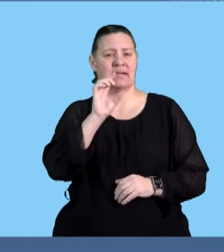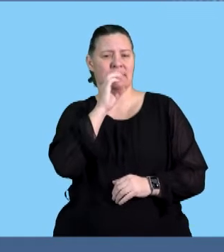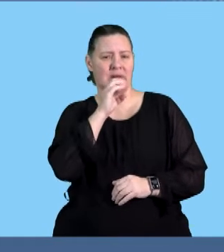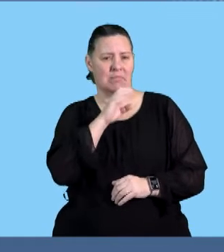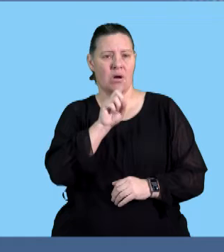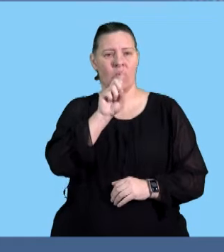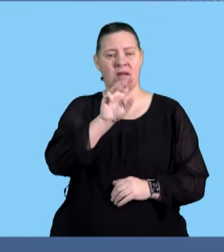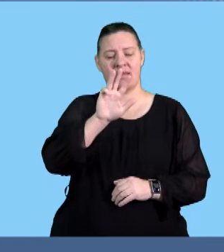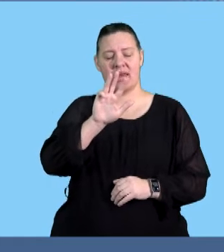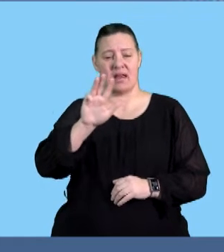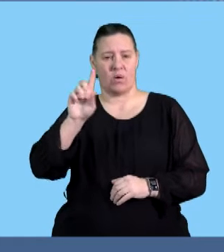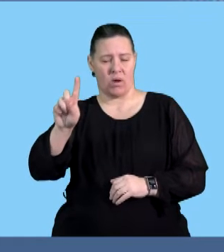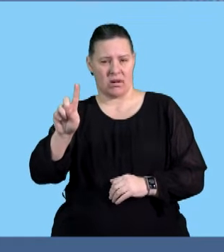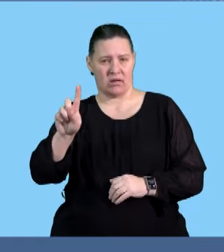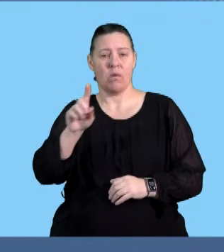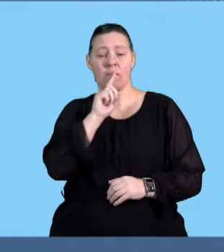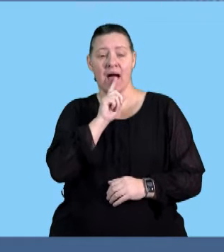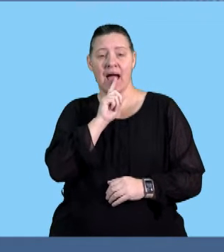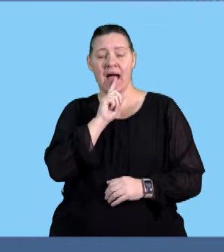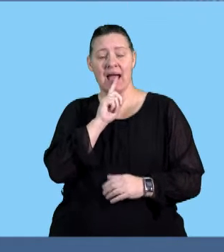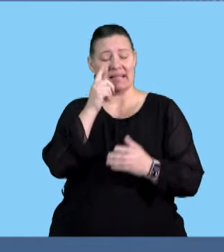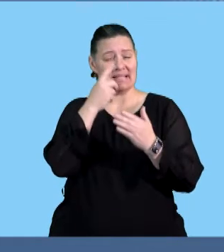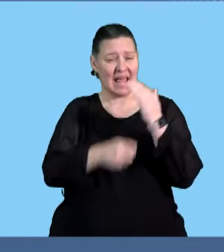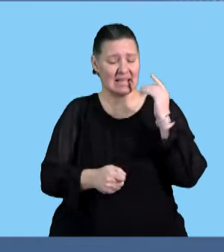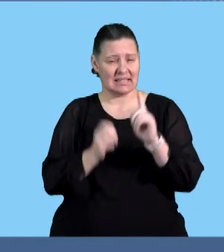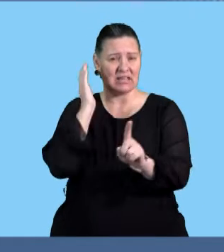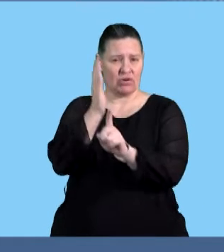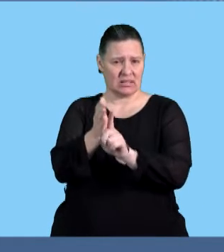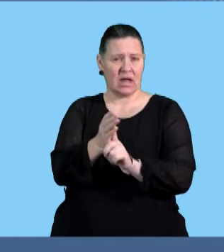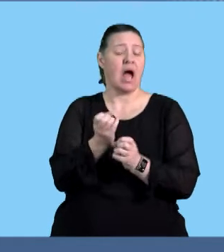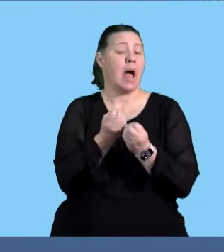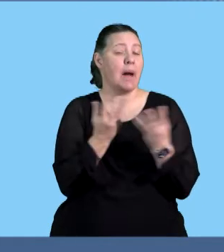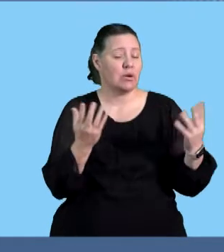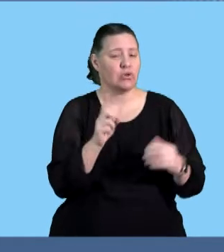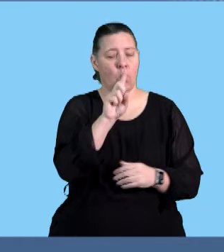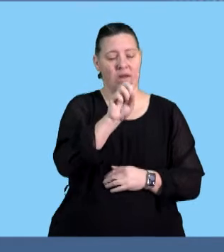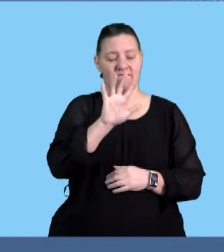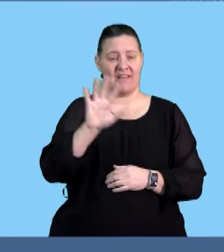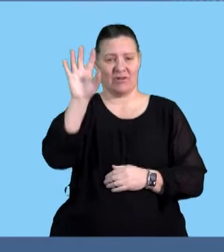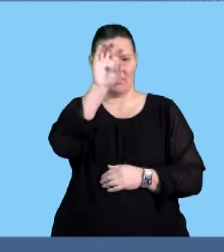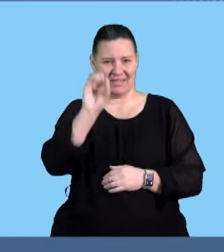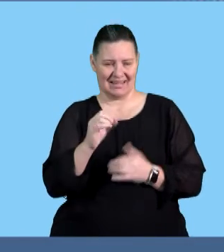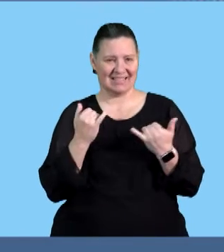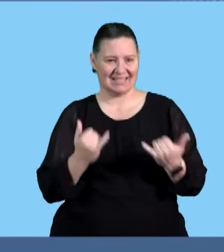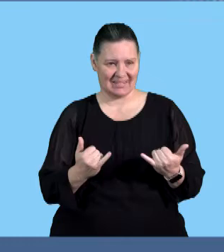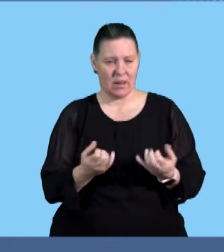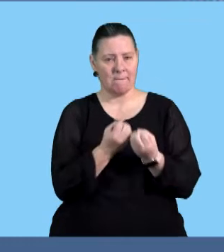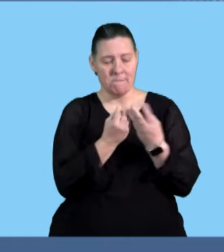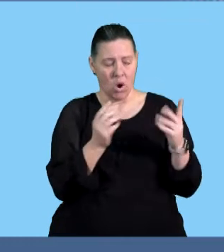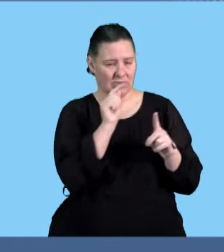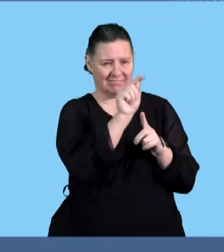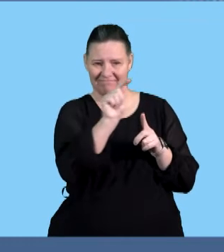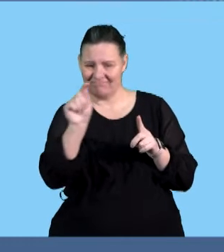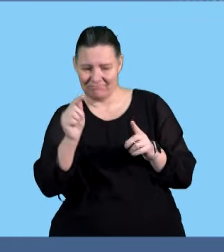of September 1991 as a direct tax? It is levied at 15% currently in South Africa